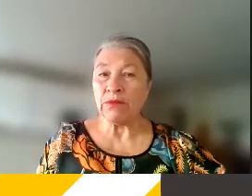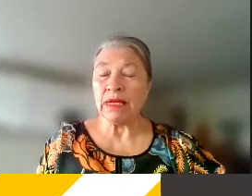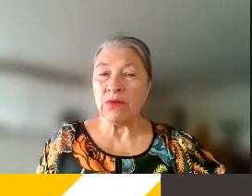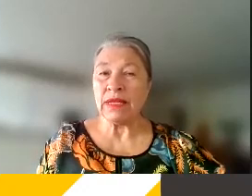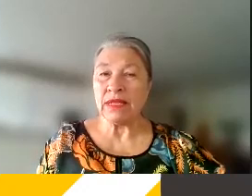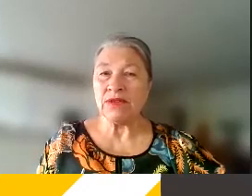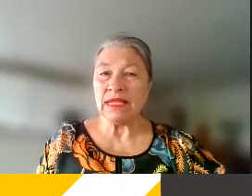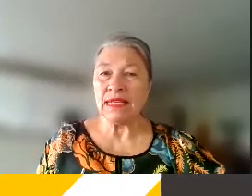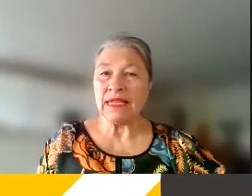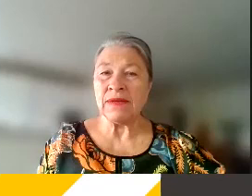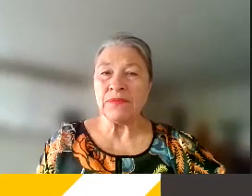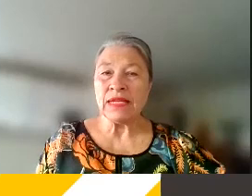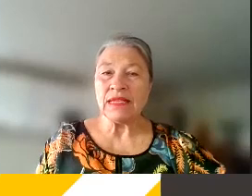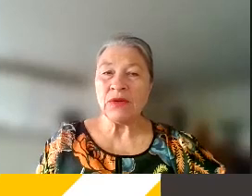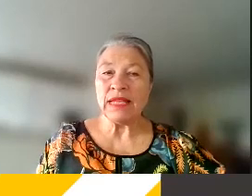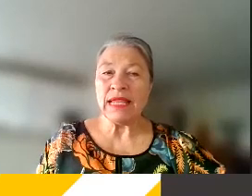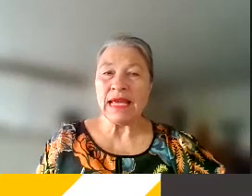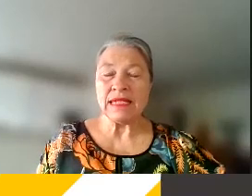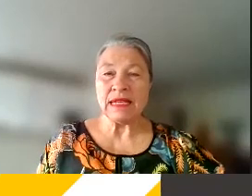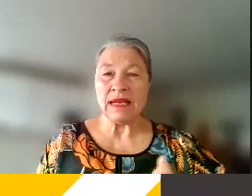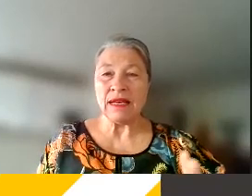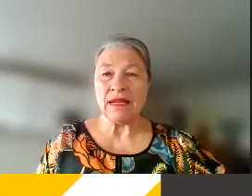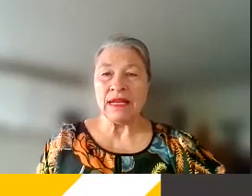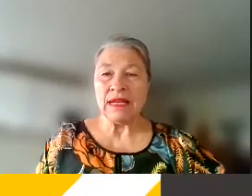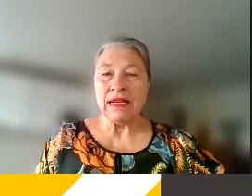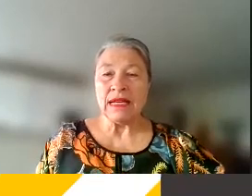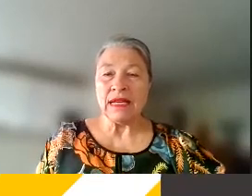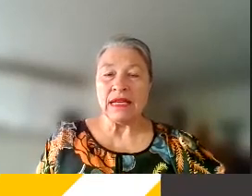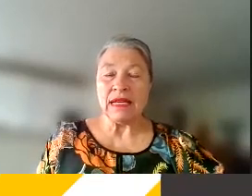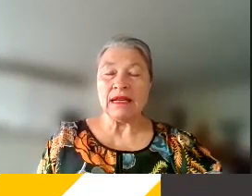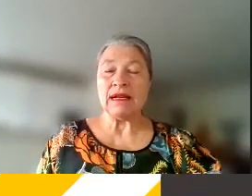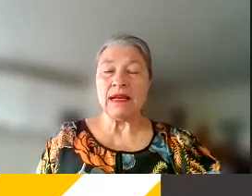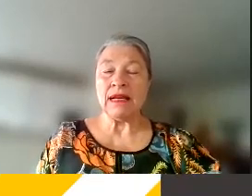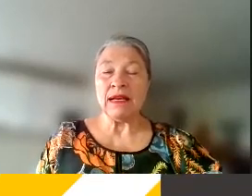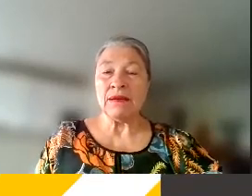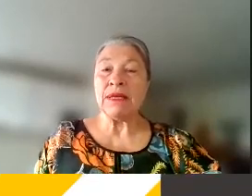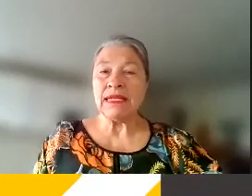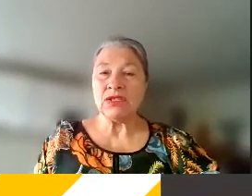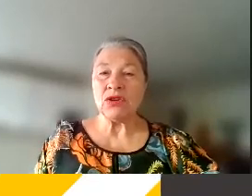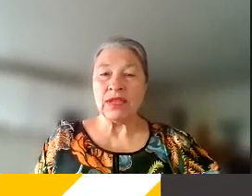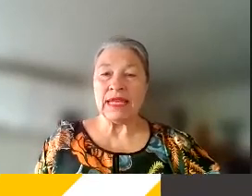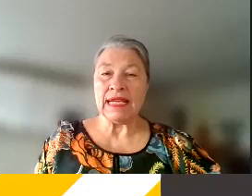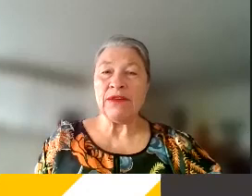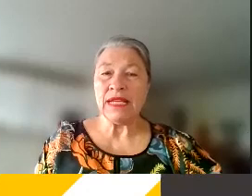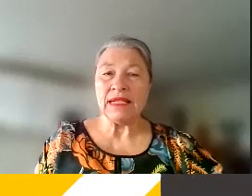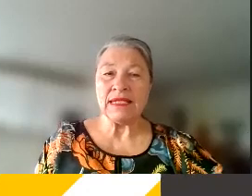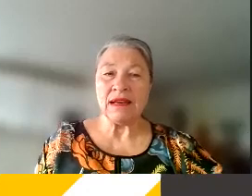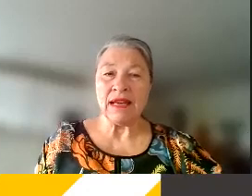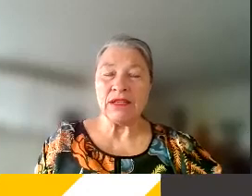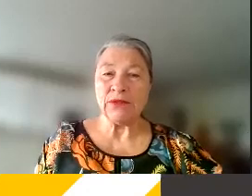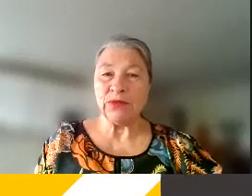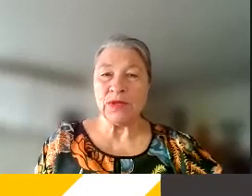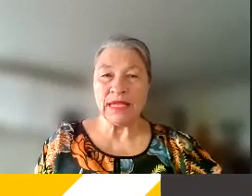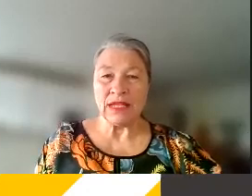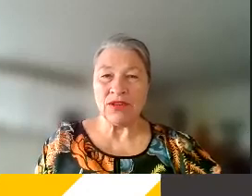are all now familiar with in New Zealand. So in that message on the left-hand